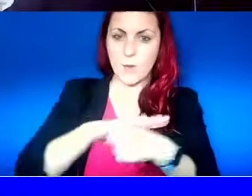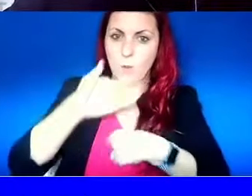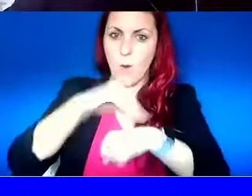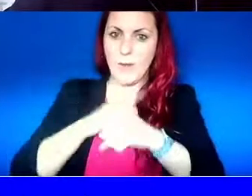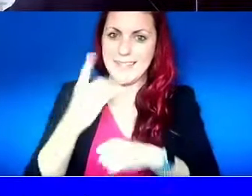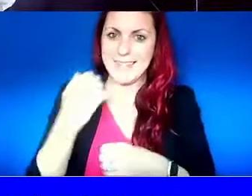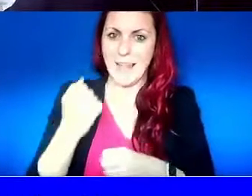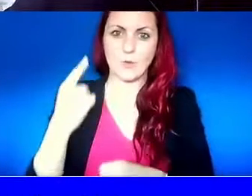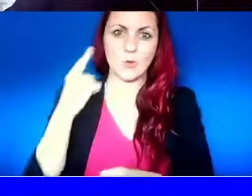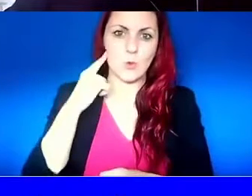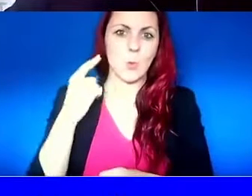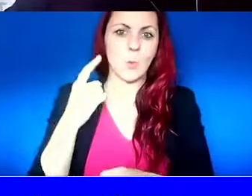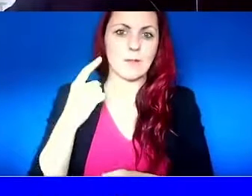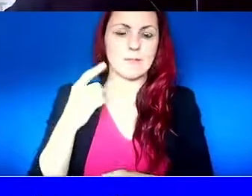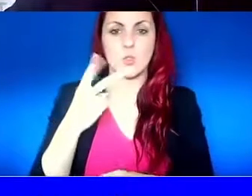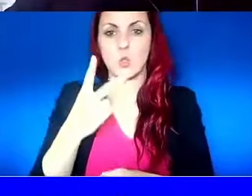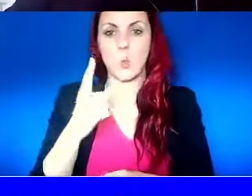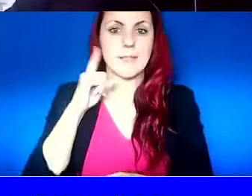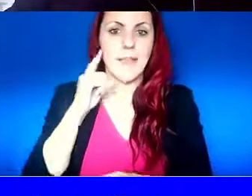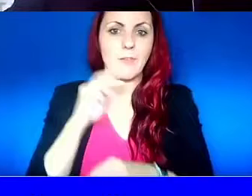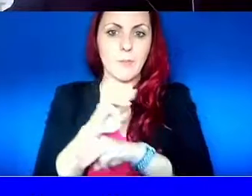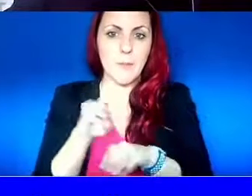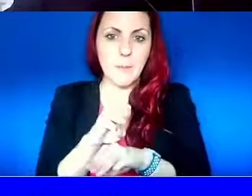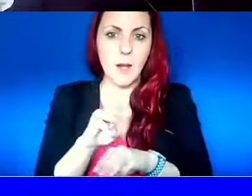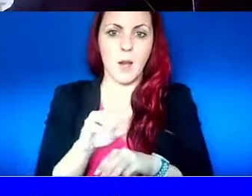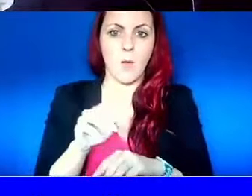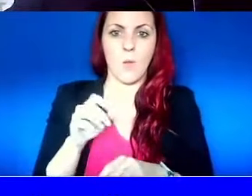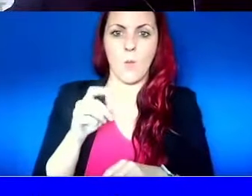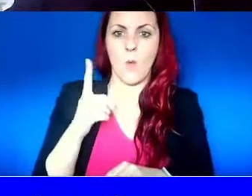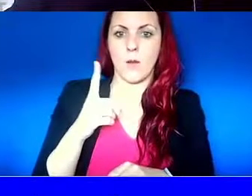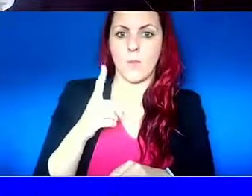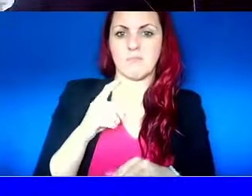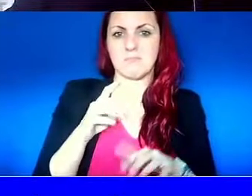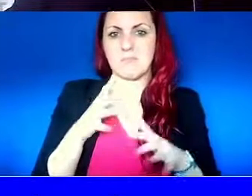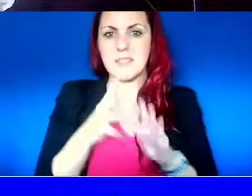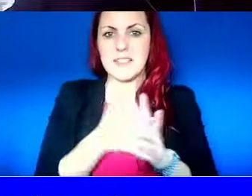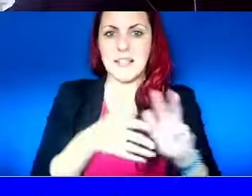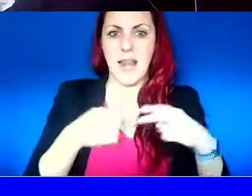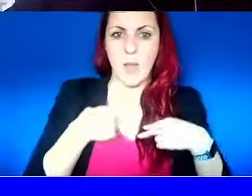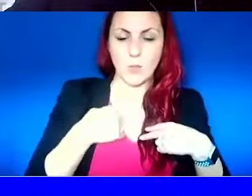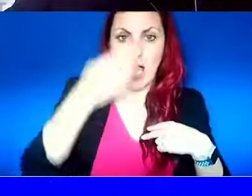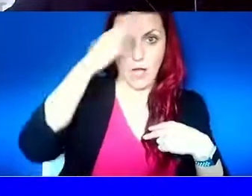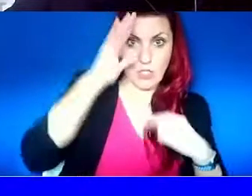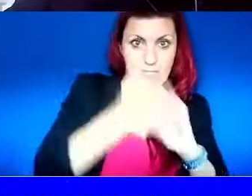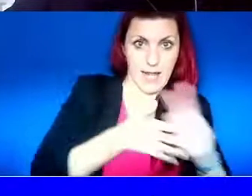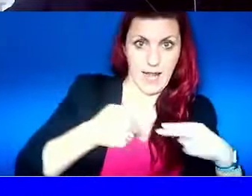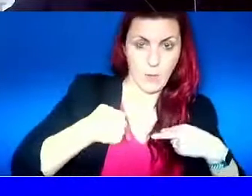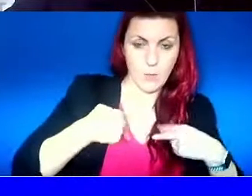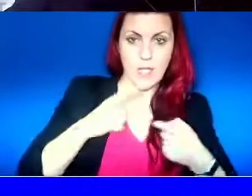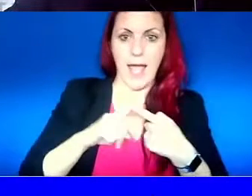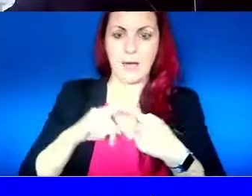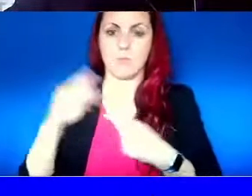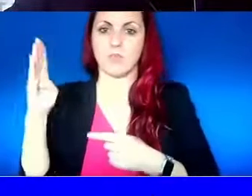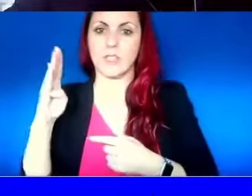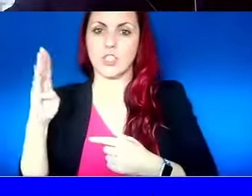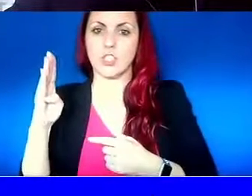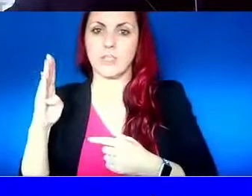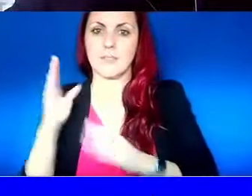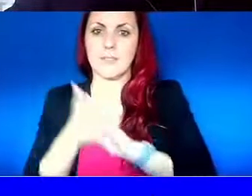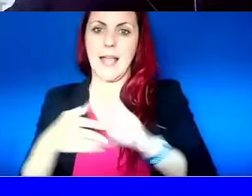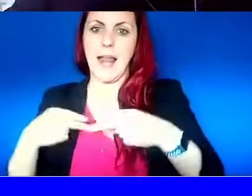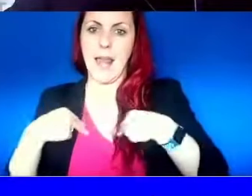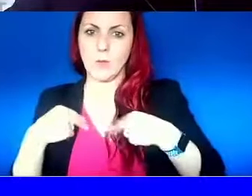people, but one used Irish Sign Language and one used British Sign Language, that it was a very complex process